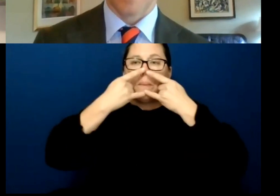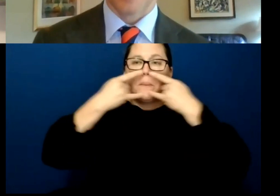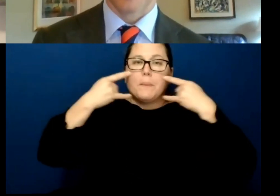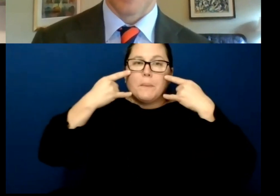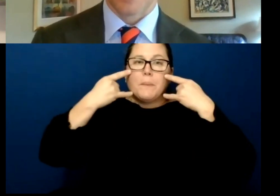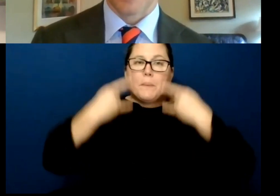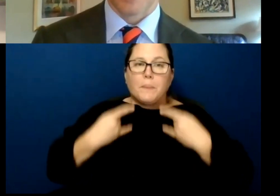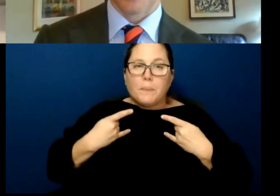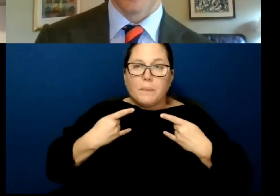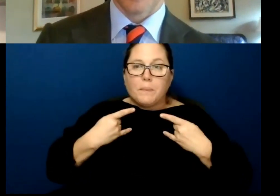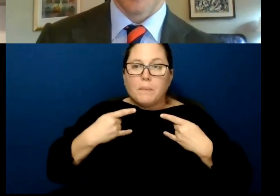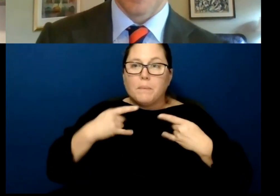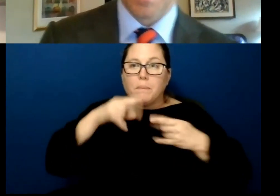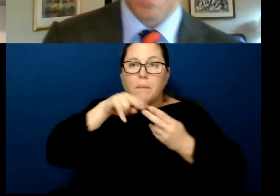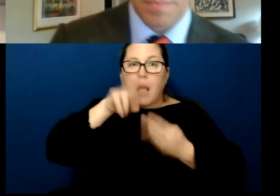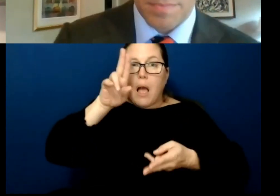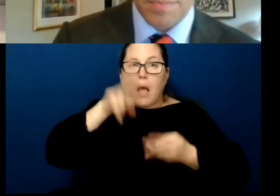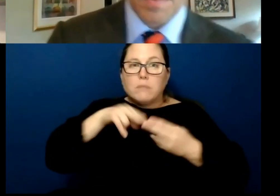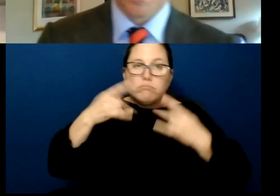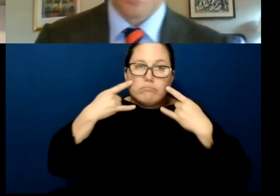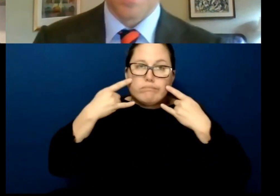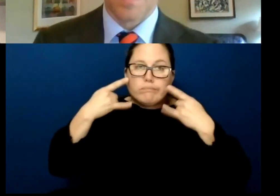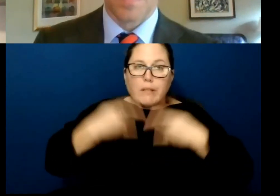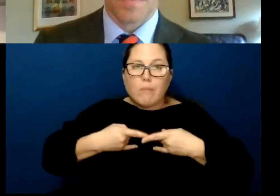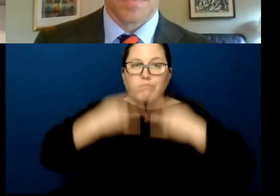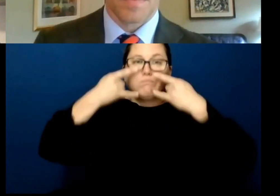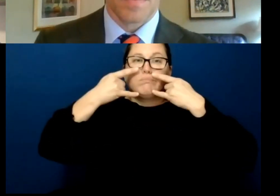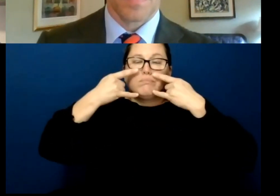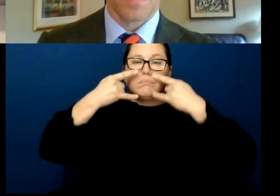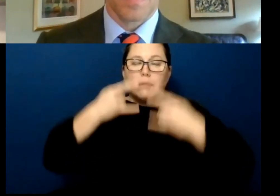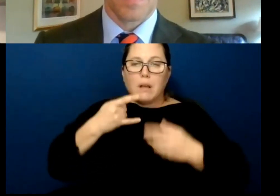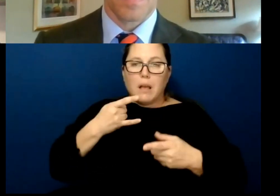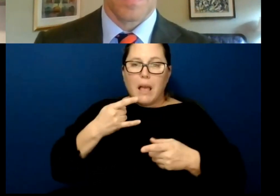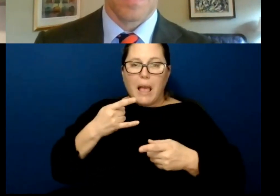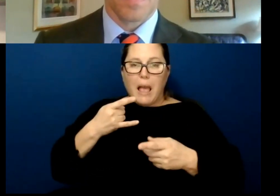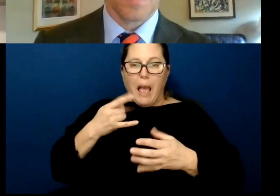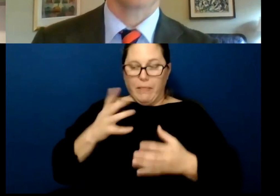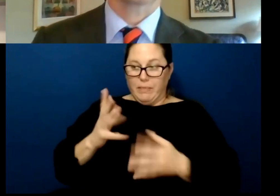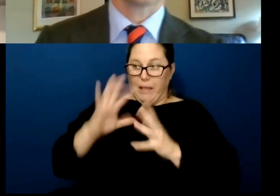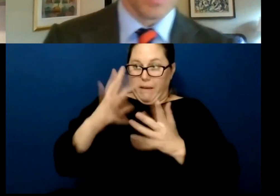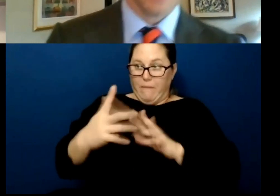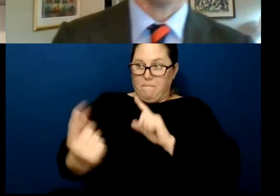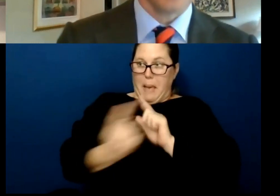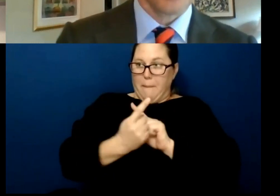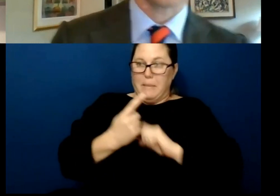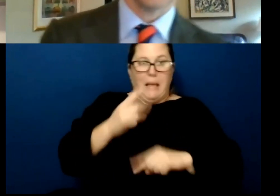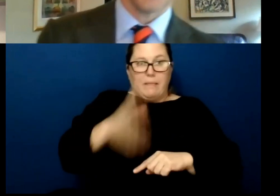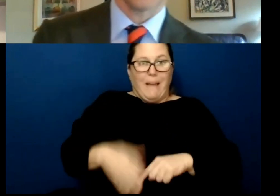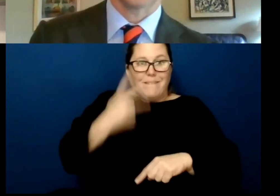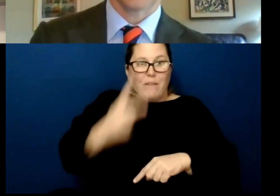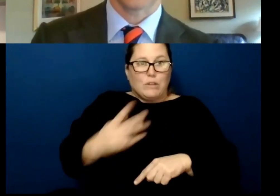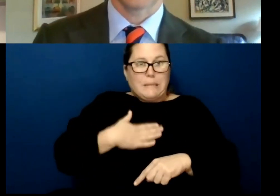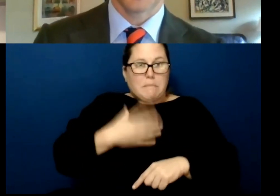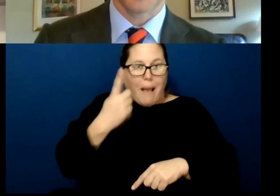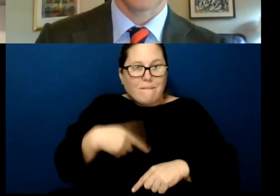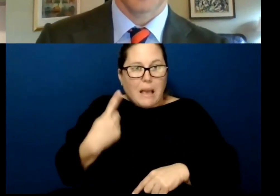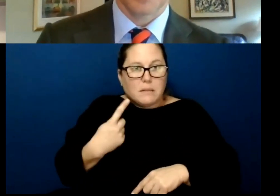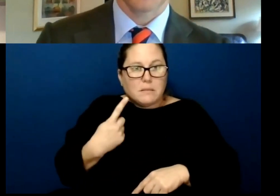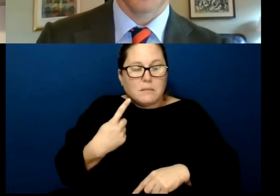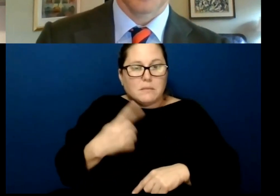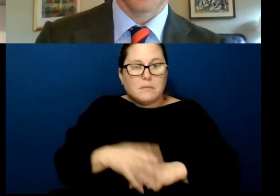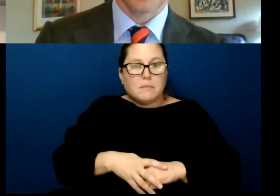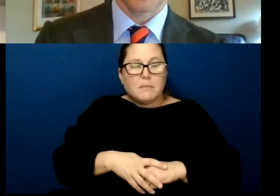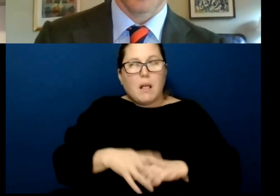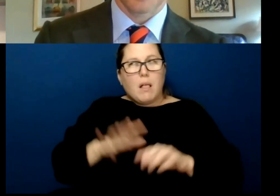And I think there are people that have met me as their physician who have never seen my face. And Yeah, so true. that's